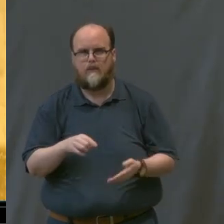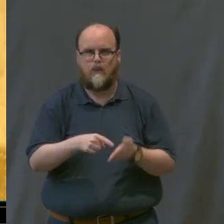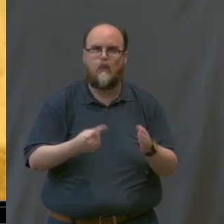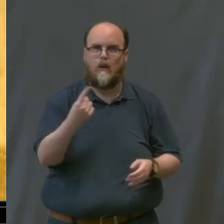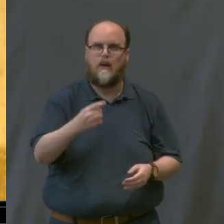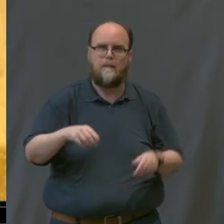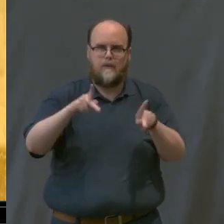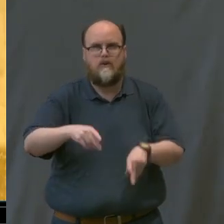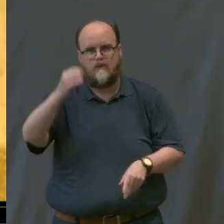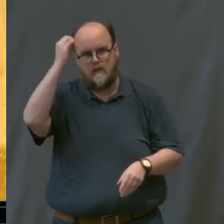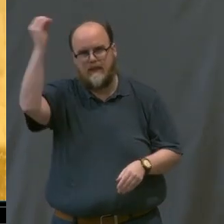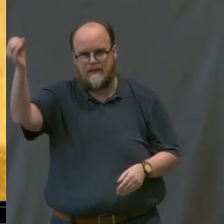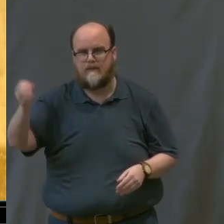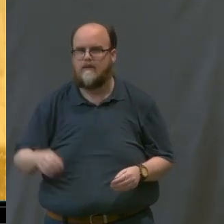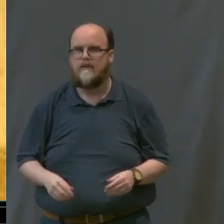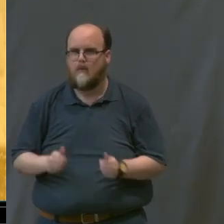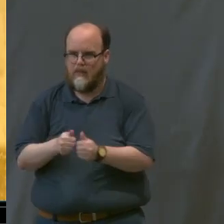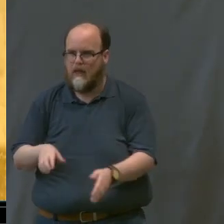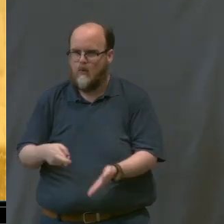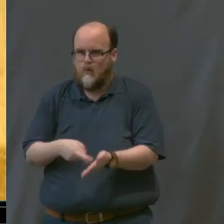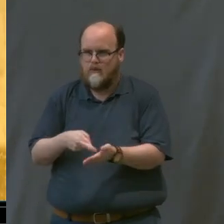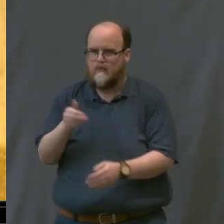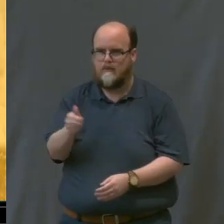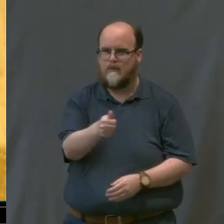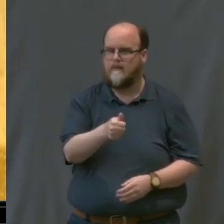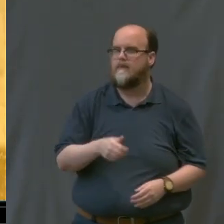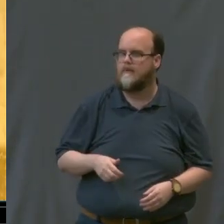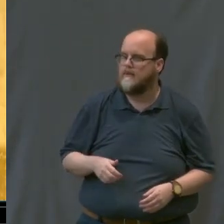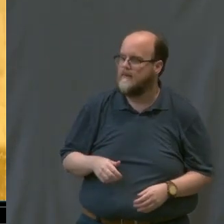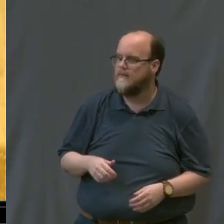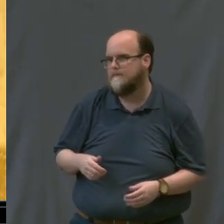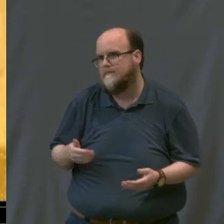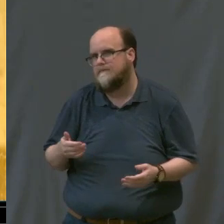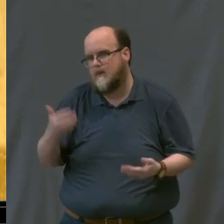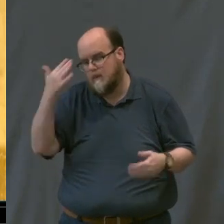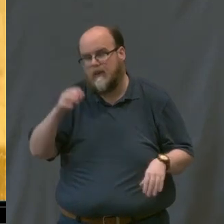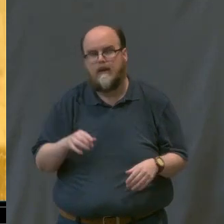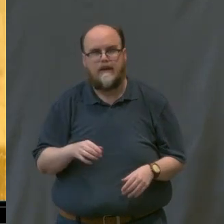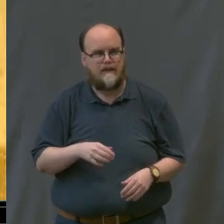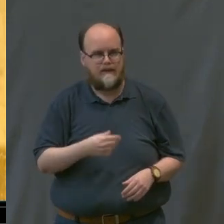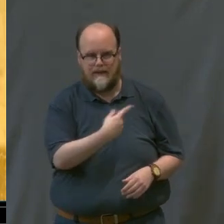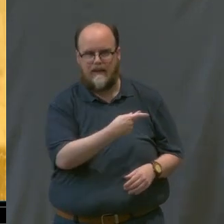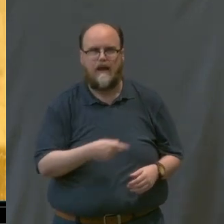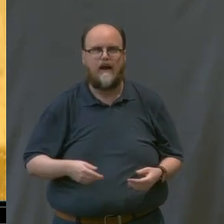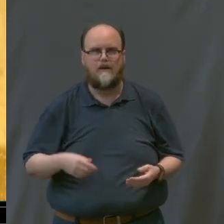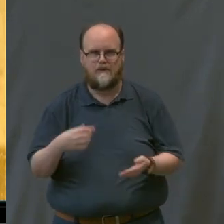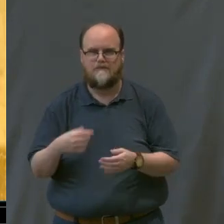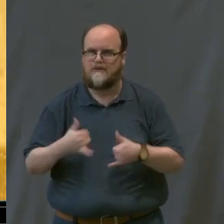opinion is without any research. So I don't know. He and I are still in discussion.